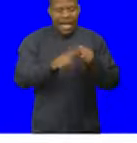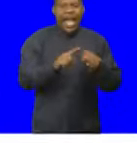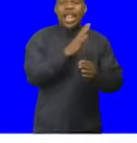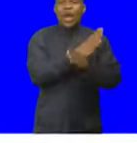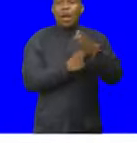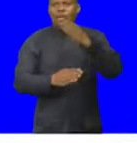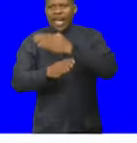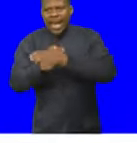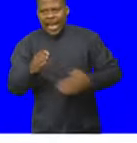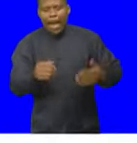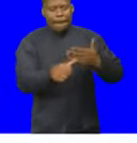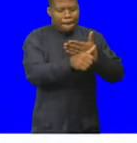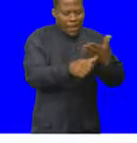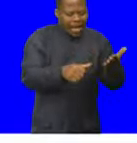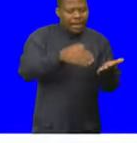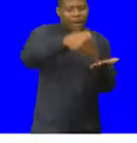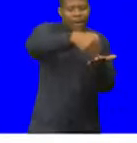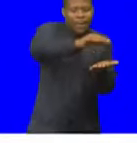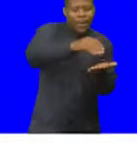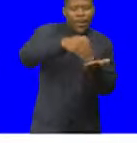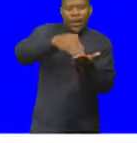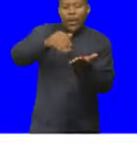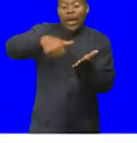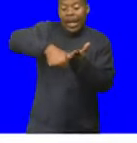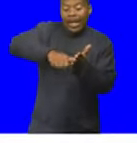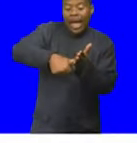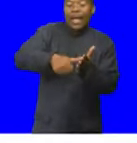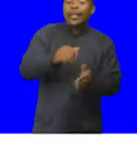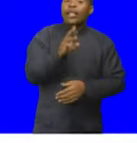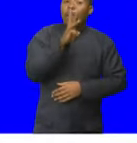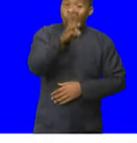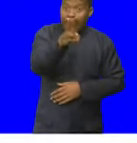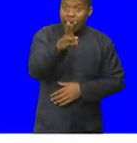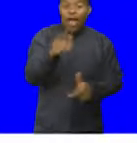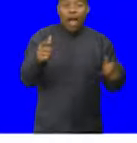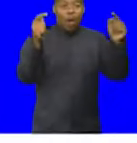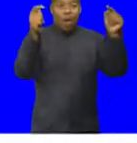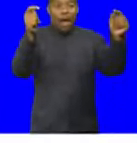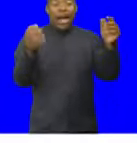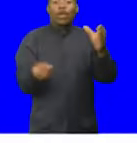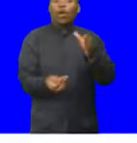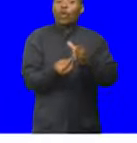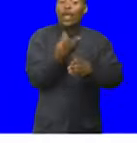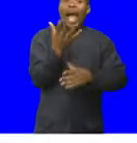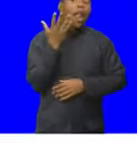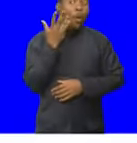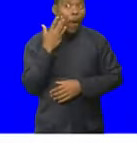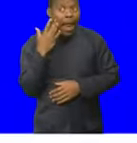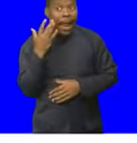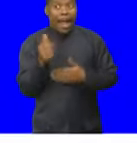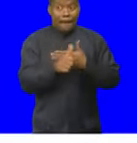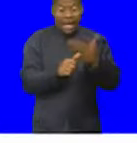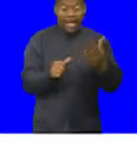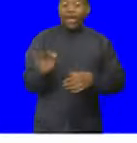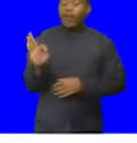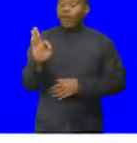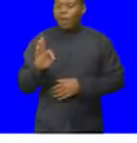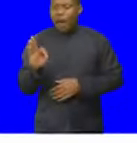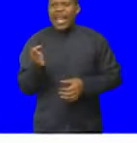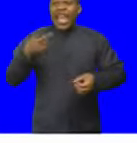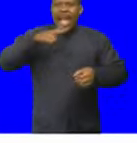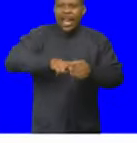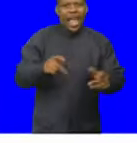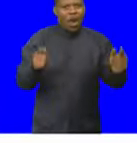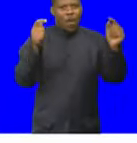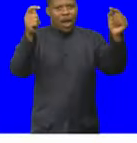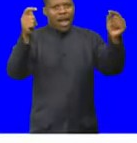enyangeni lephelile lokungFebruary. Umkhankaso ke uhamba kahle, uqale kahle, uhamba kahle